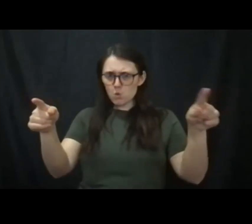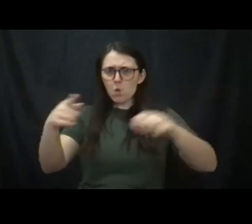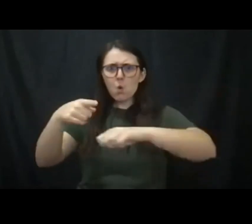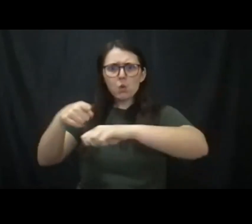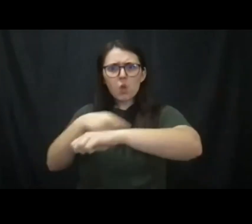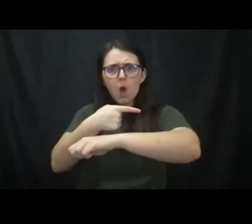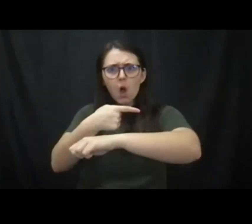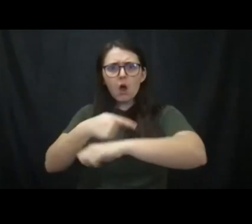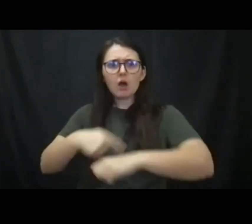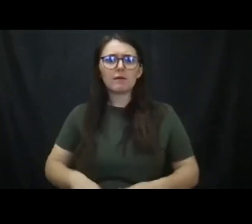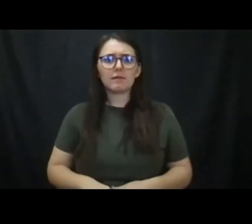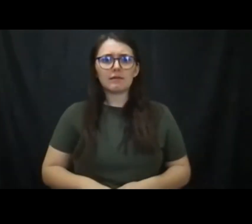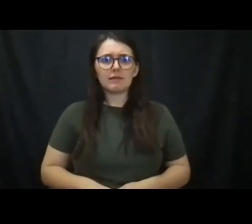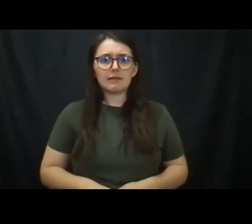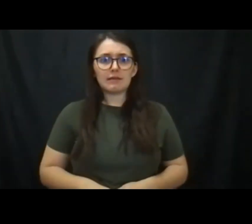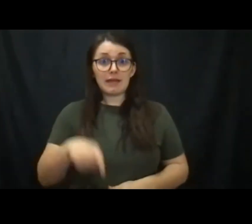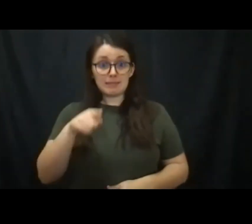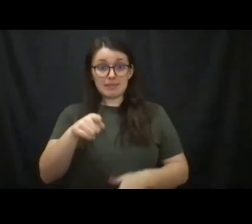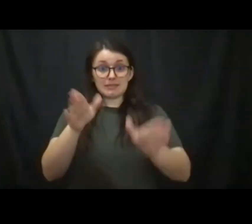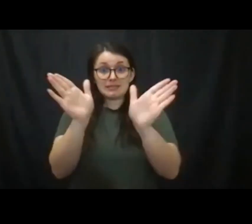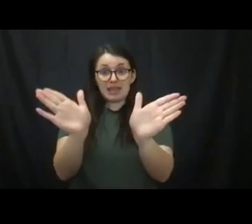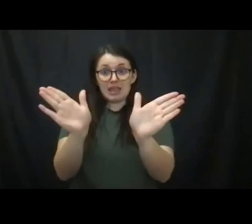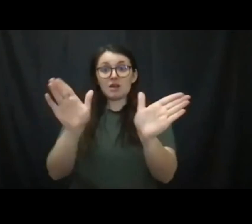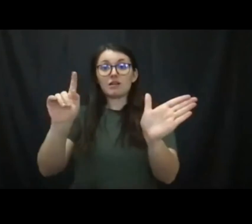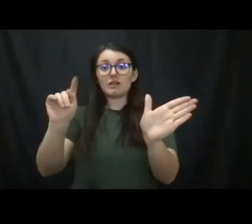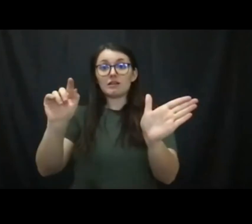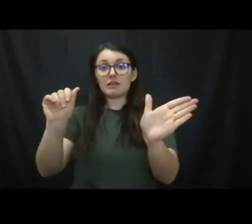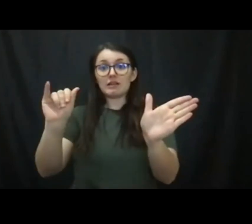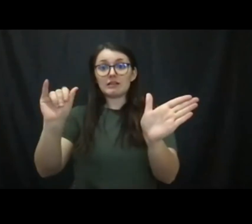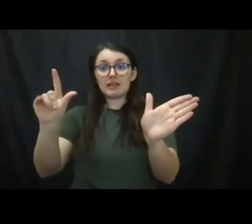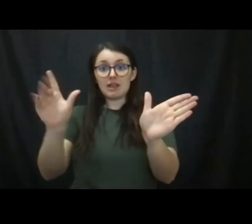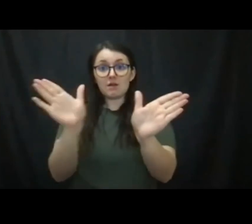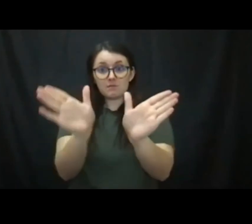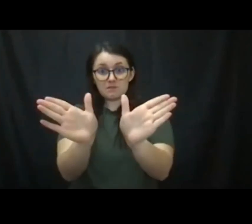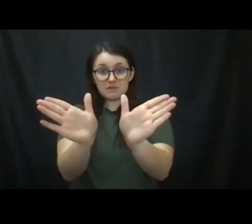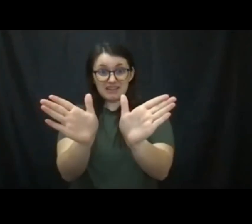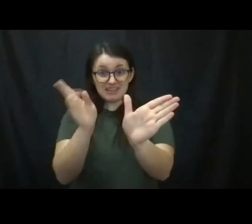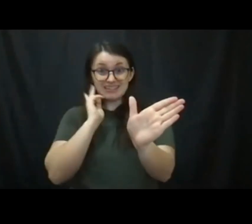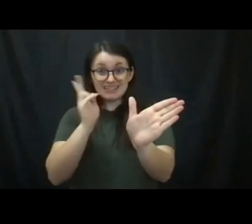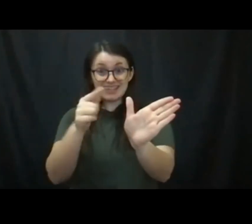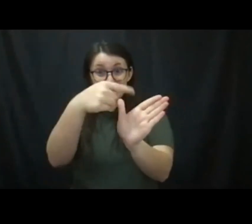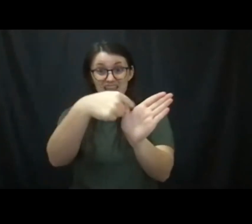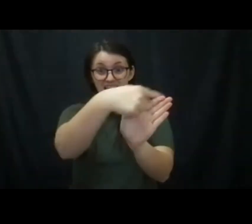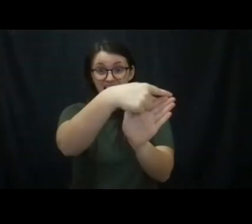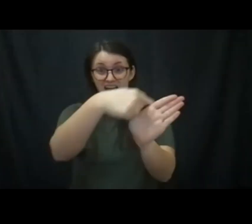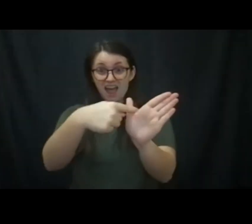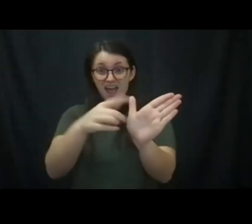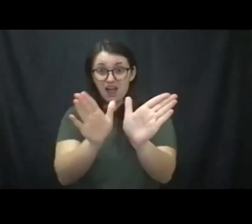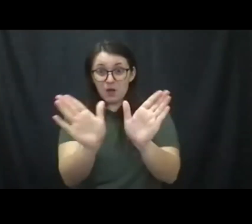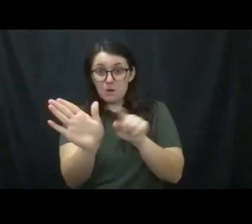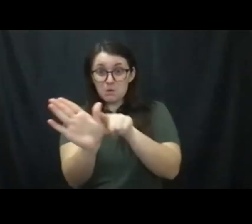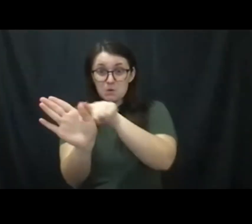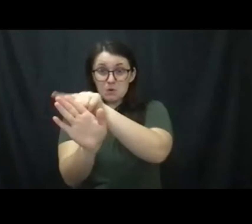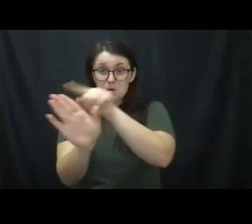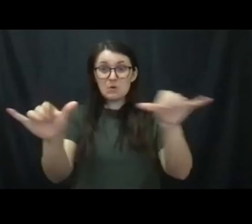And then this is the tail of a bowhead whale. Whoa. See that? It's huge. 20